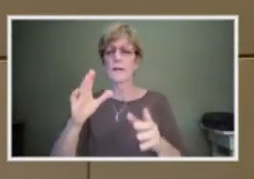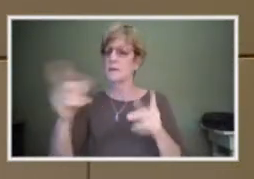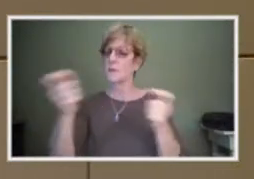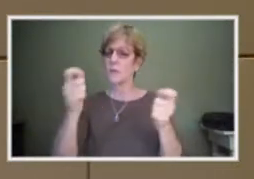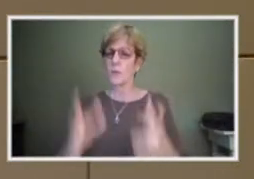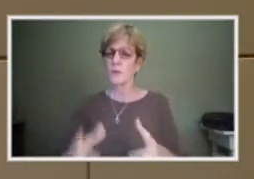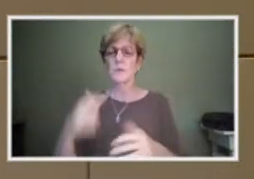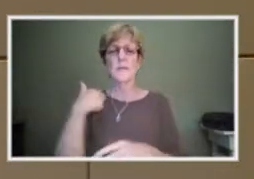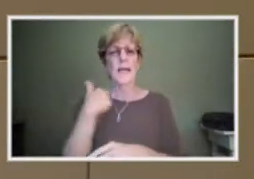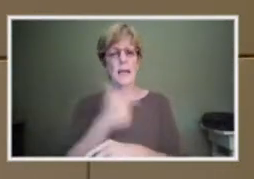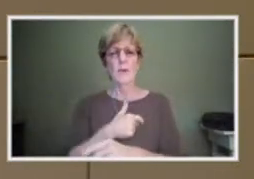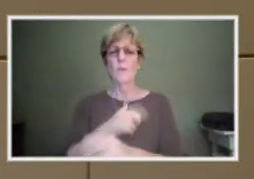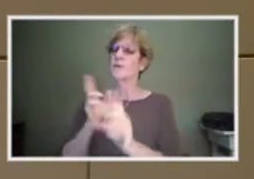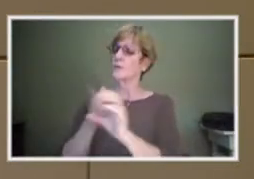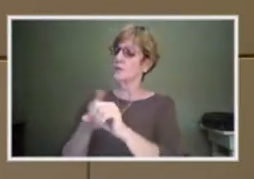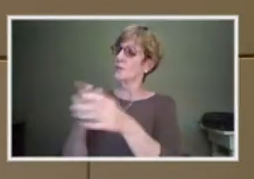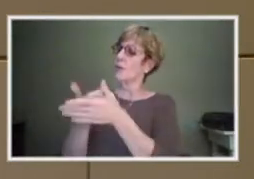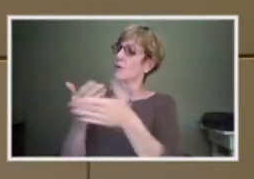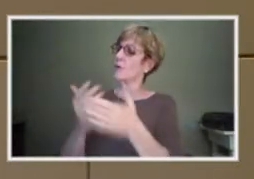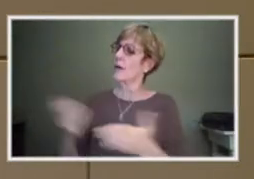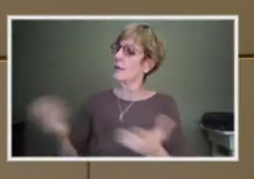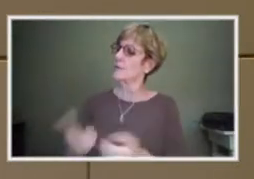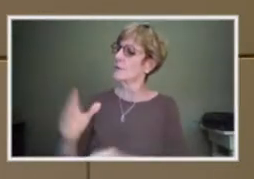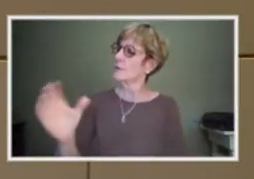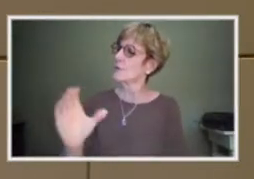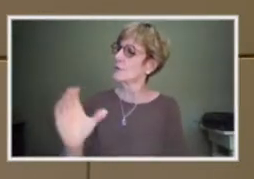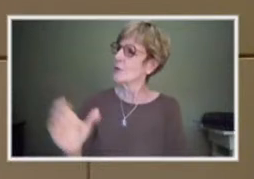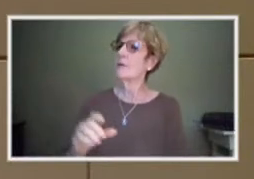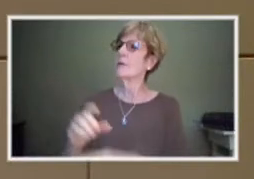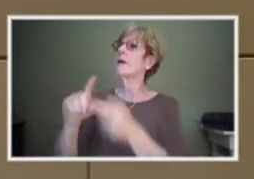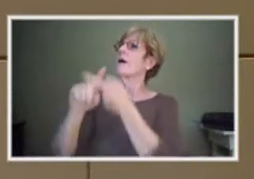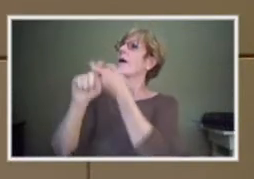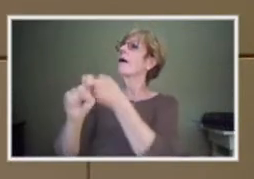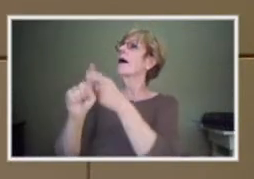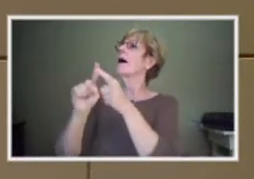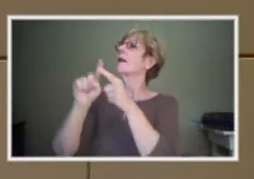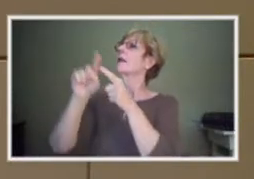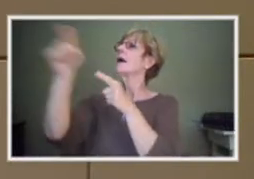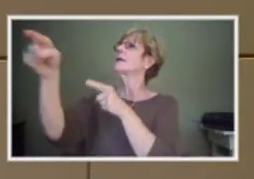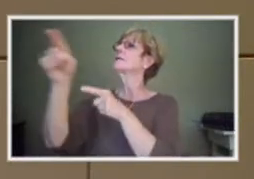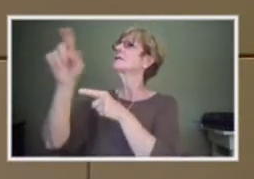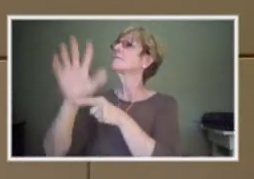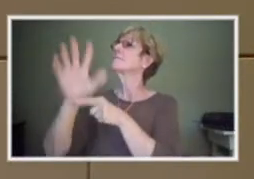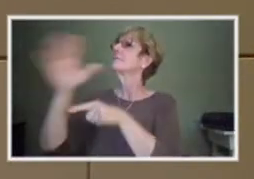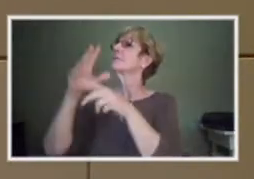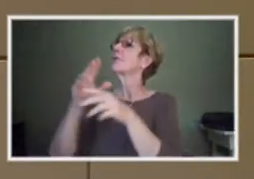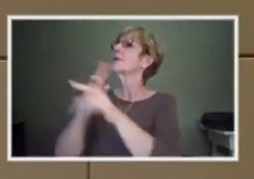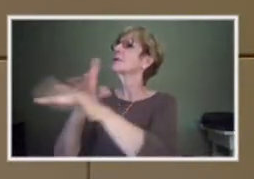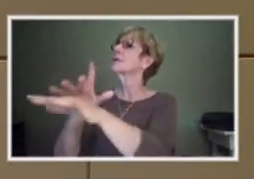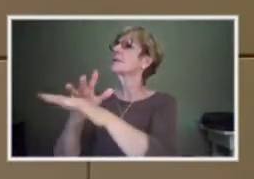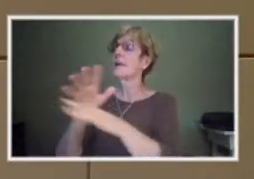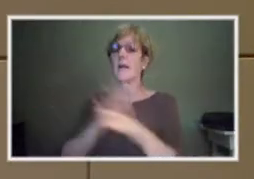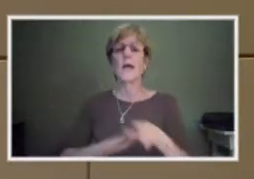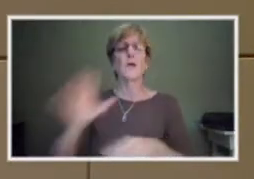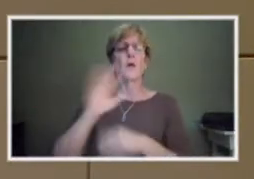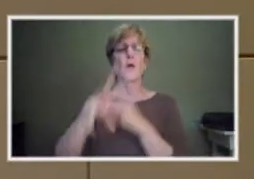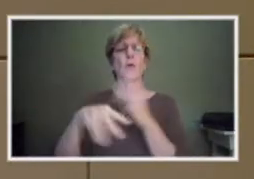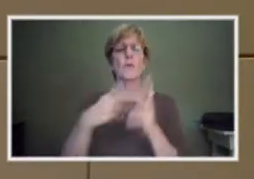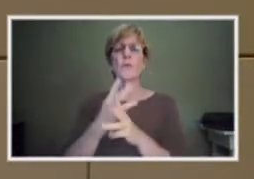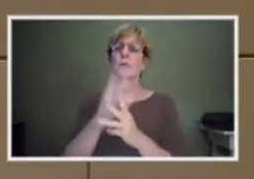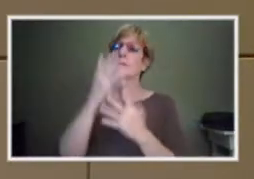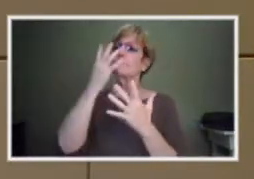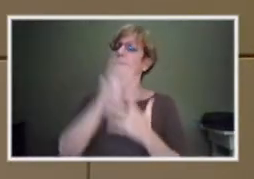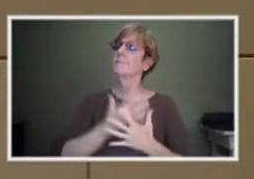join our British neighbors in Charlotte, our British allies across the sea, and so many others around the world in mourning the passing of a